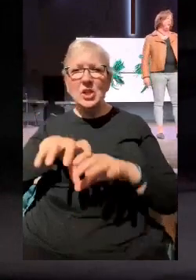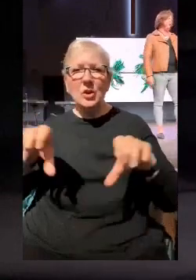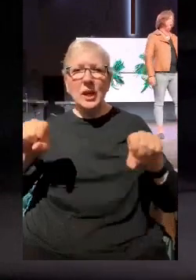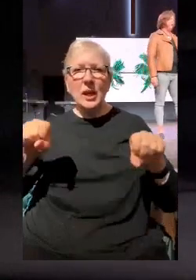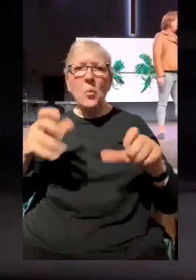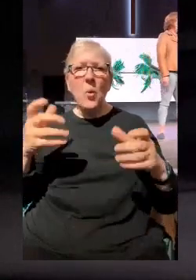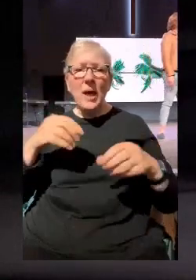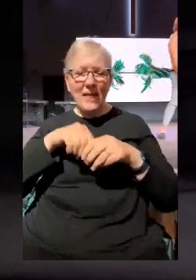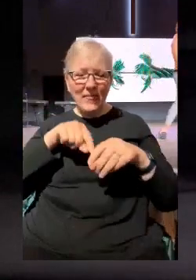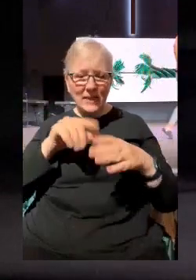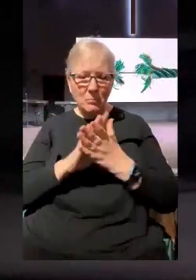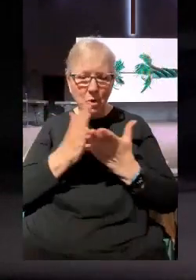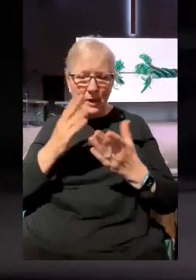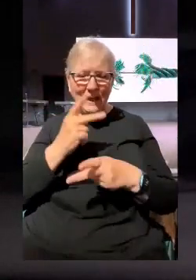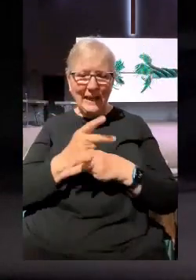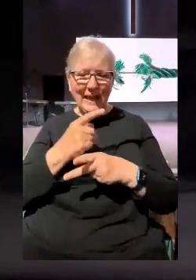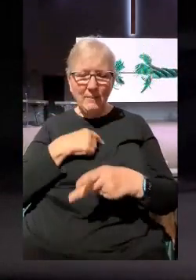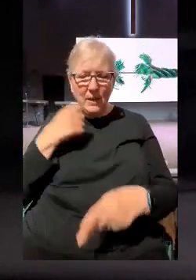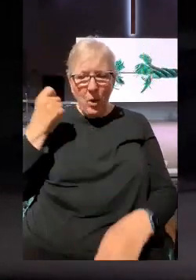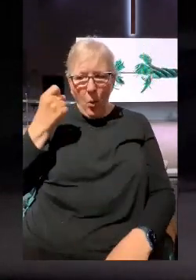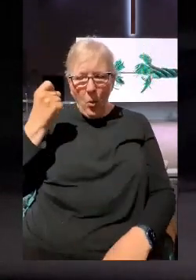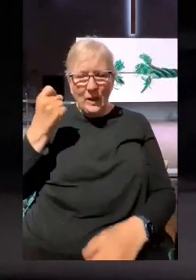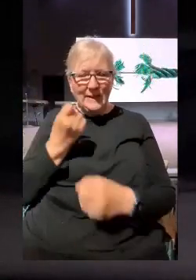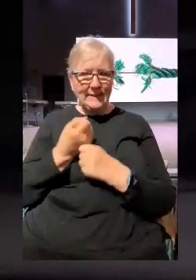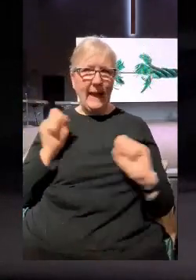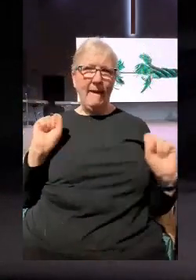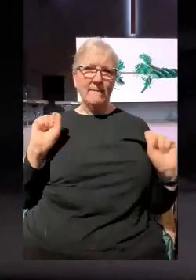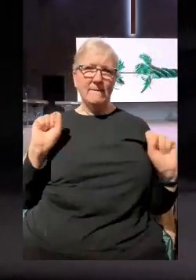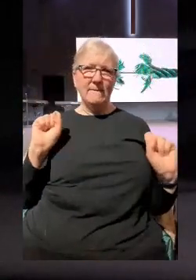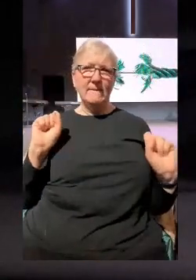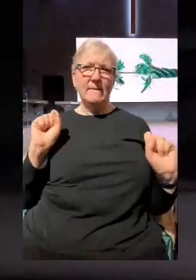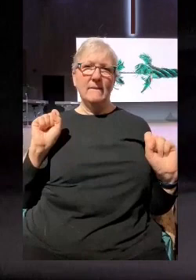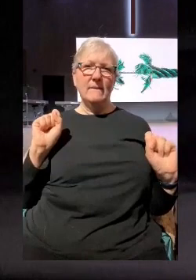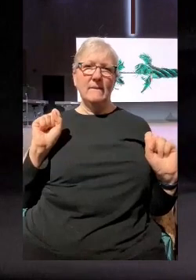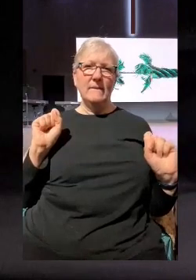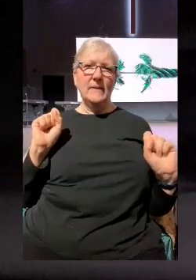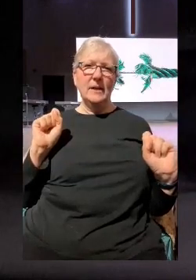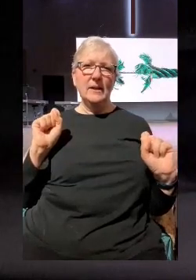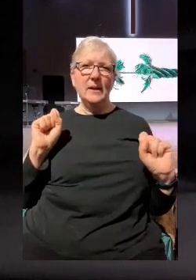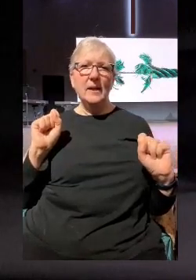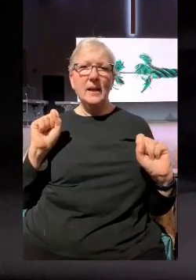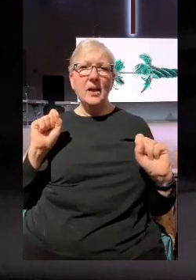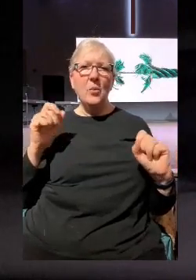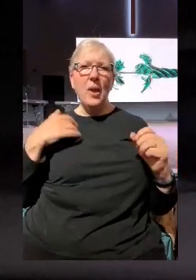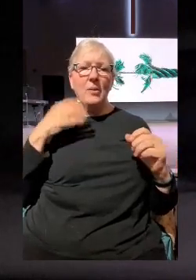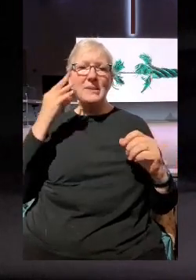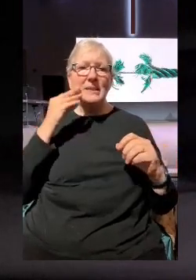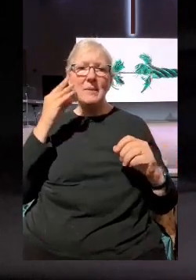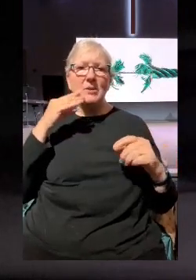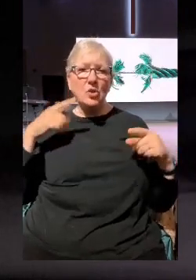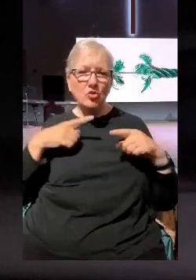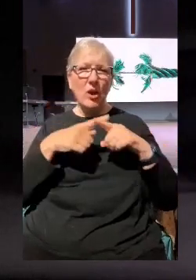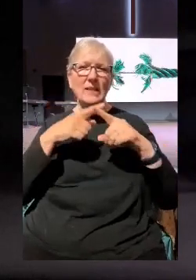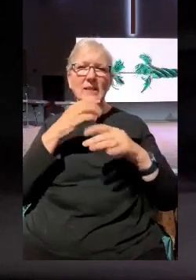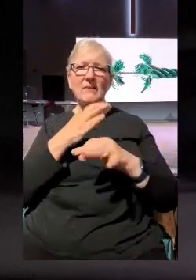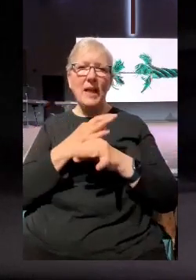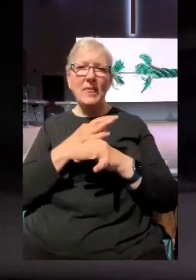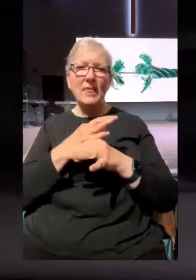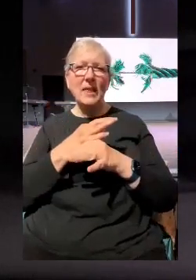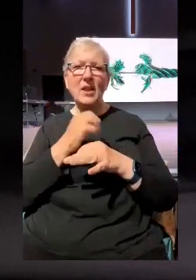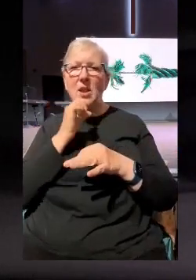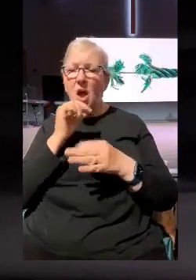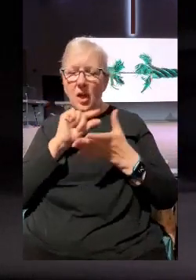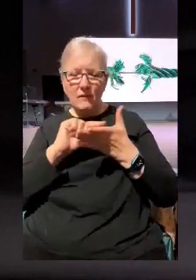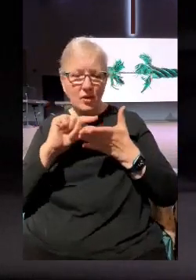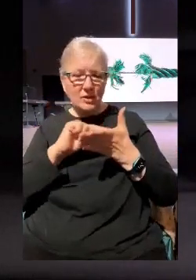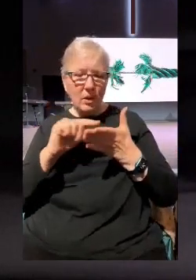that kept me hanging securely when I was experiencing a crisis of faith? It wasn't all the verses about what you